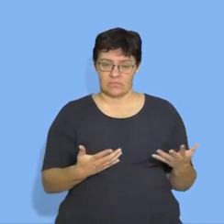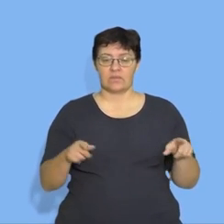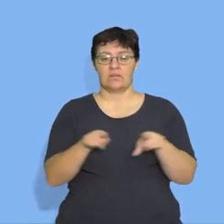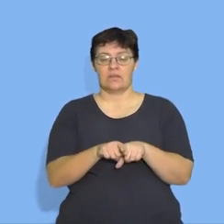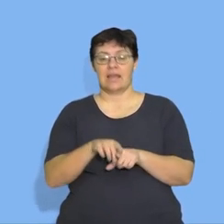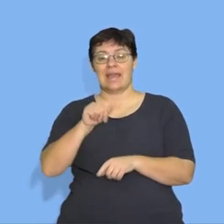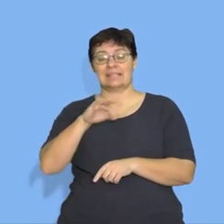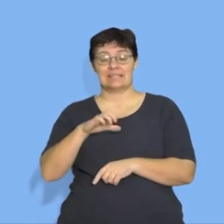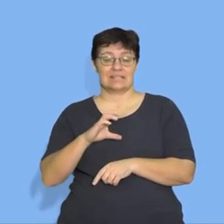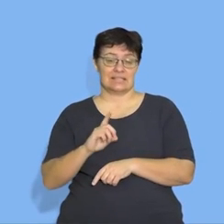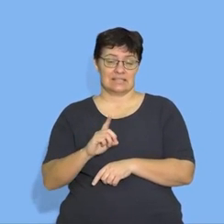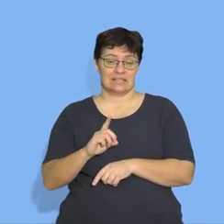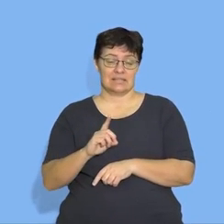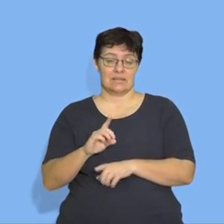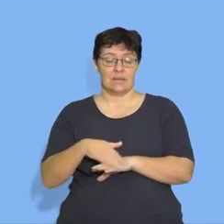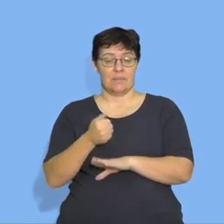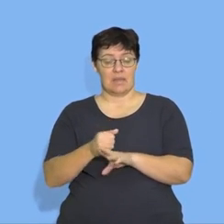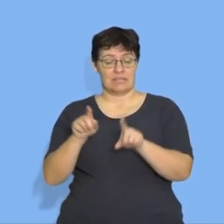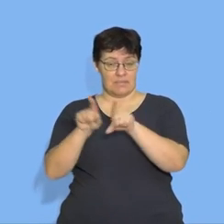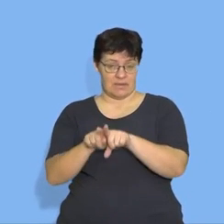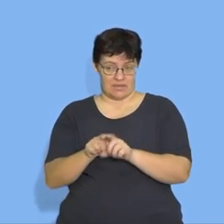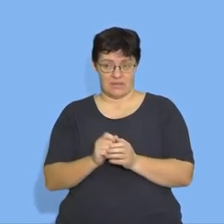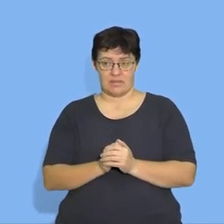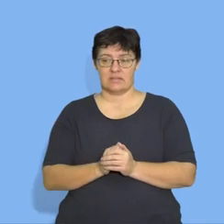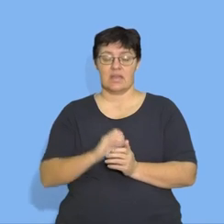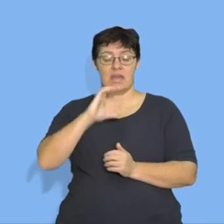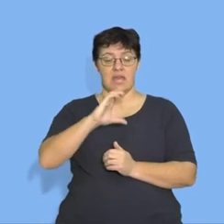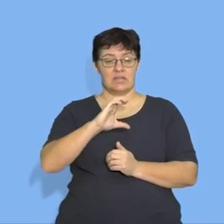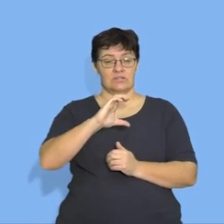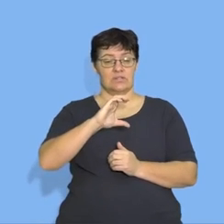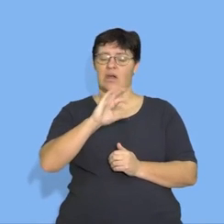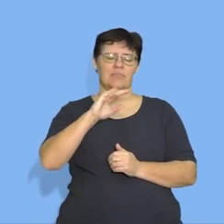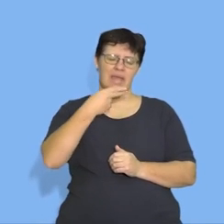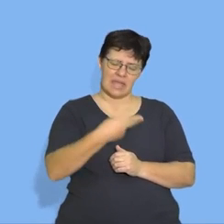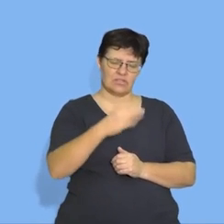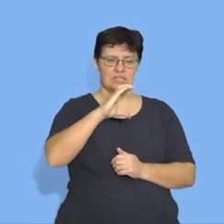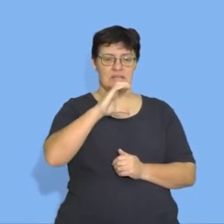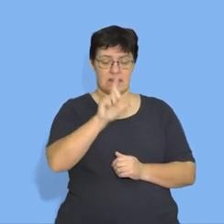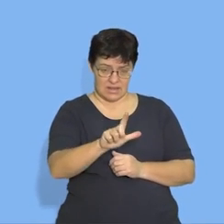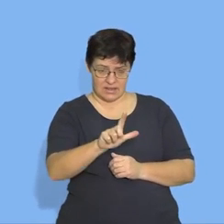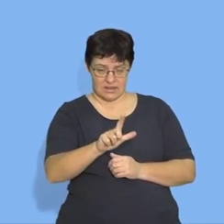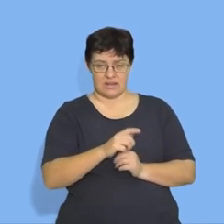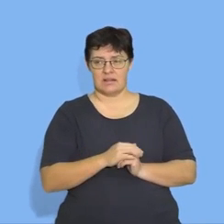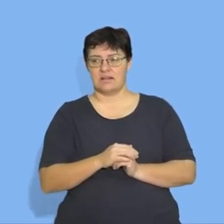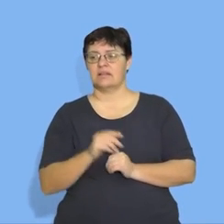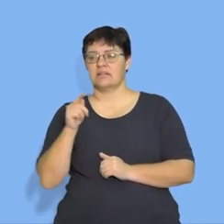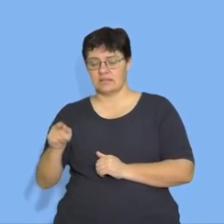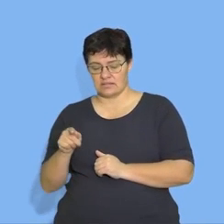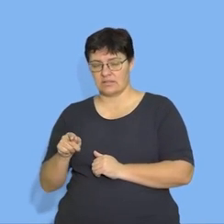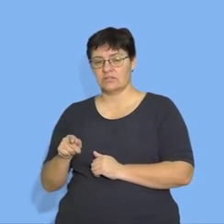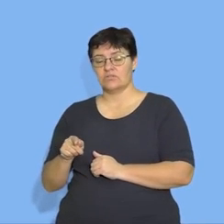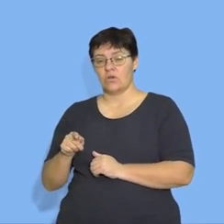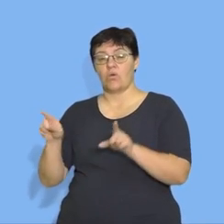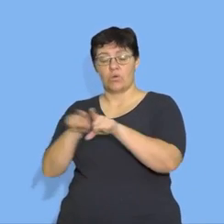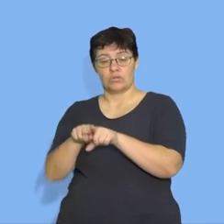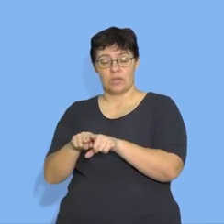pair, now, the acid is HCl, okay? Then the conjugate base is Cl. So